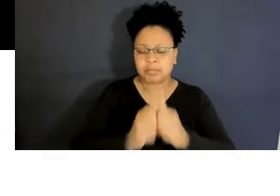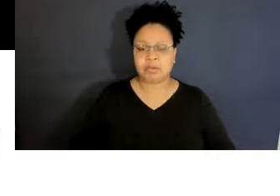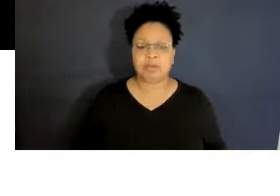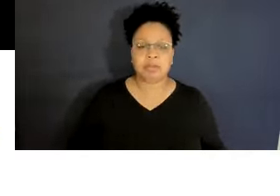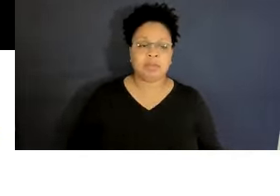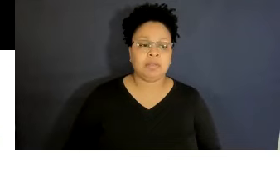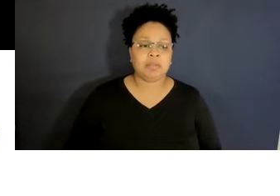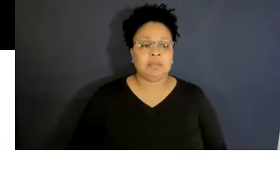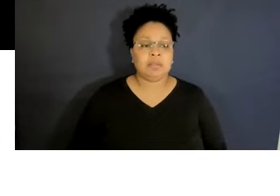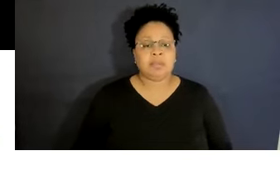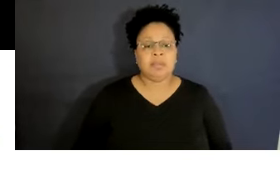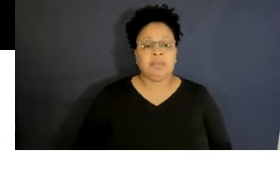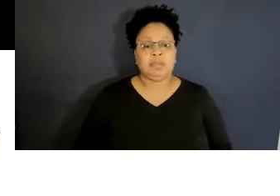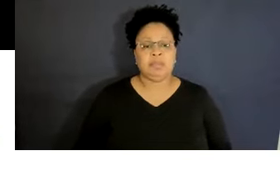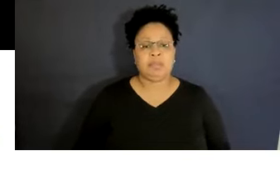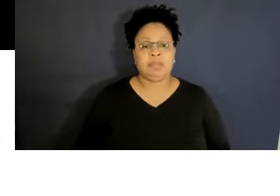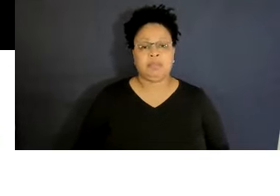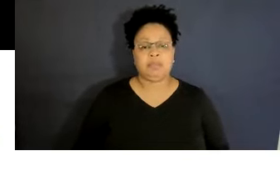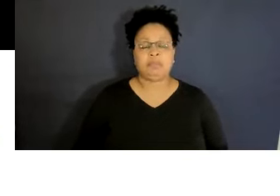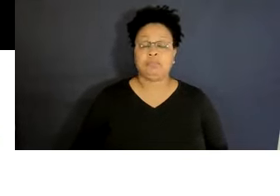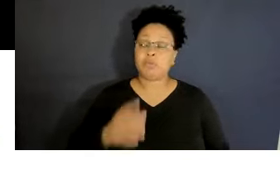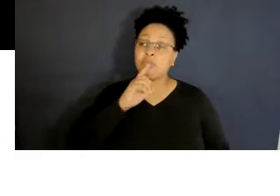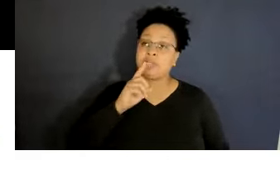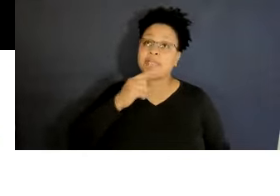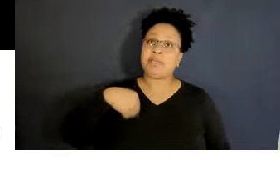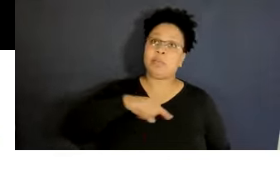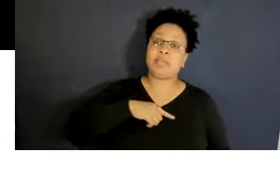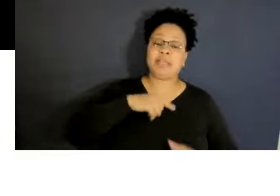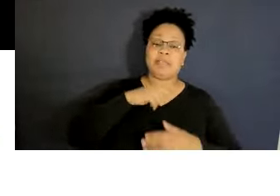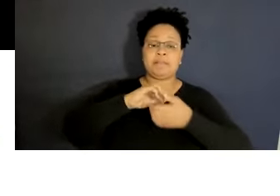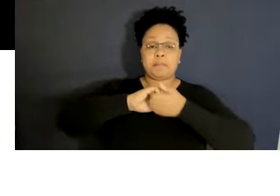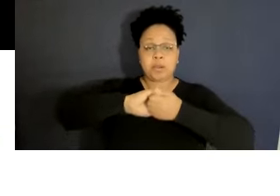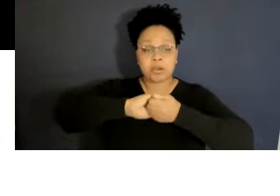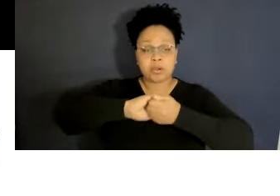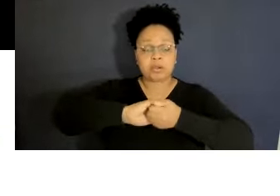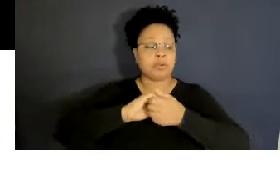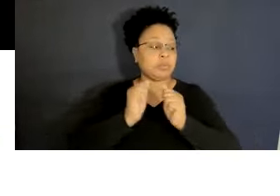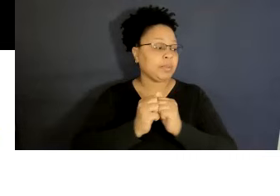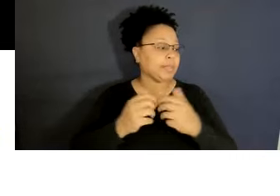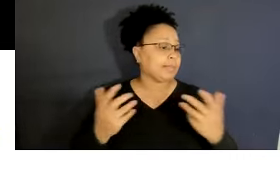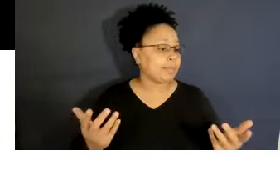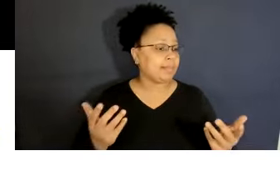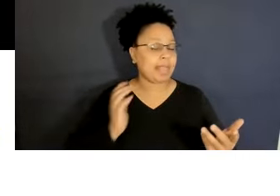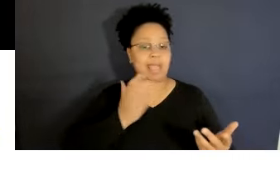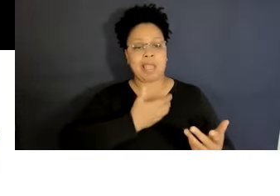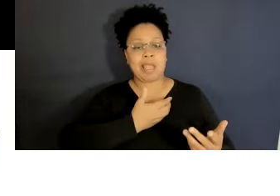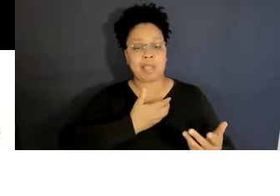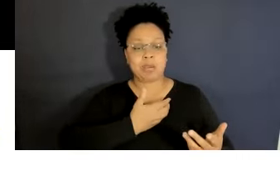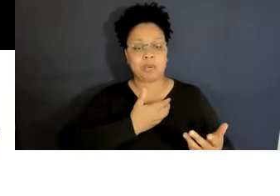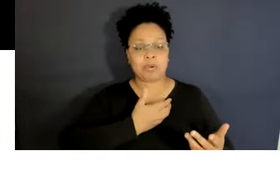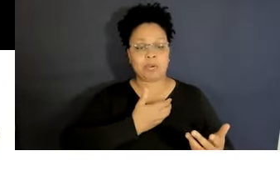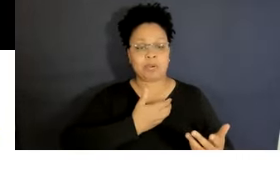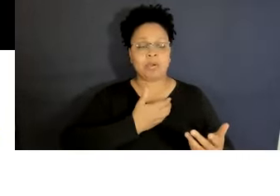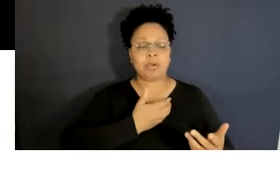Well, we've actually partnered a lot with, for instance, we've worked a lot with our UCEDs, our